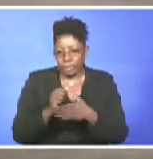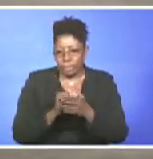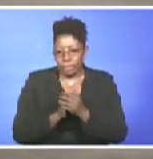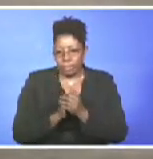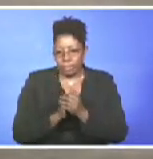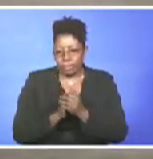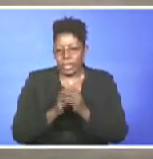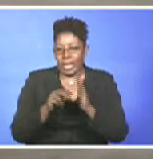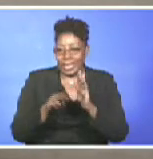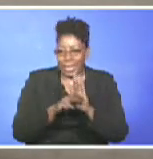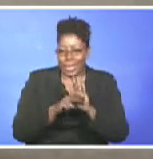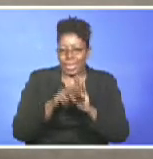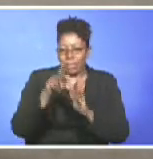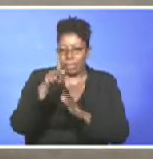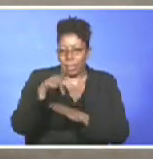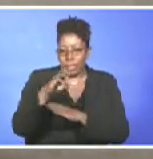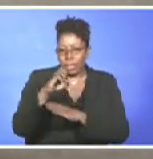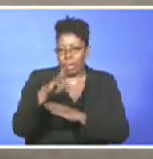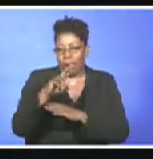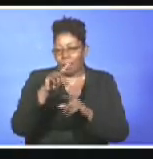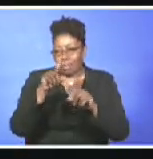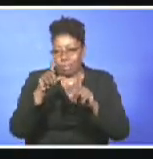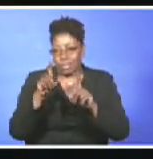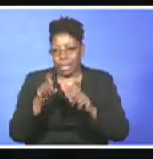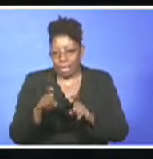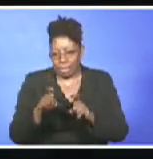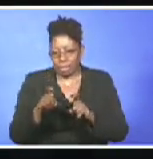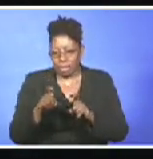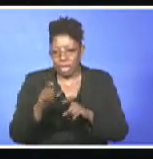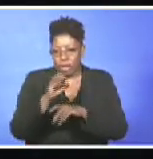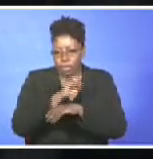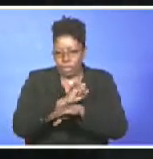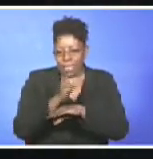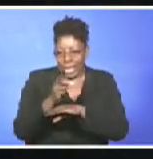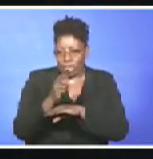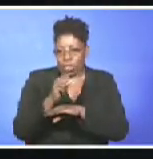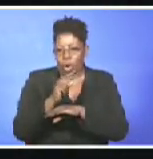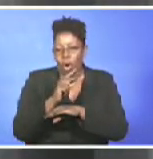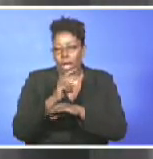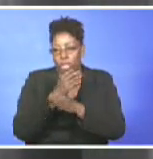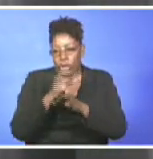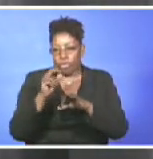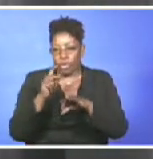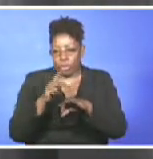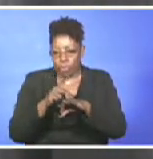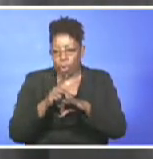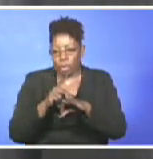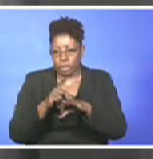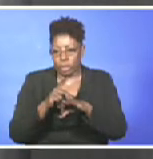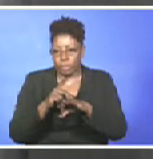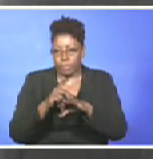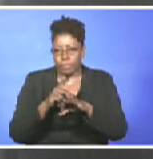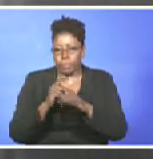a negative PCR test result to leave Nassau or Freeport. And we think that has